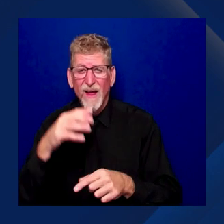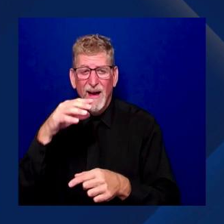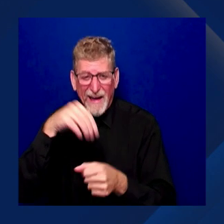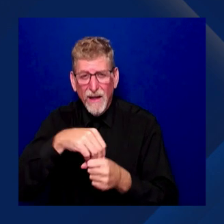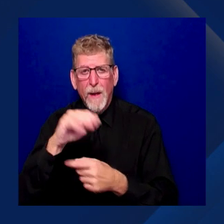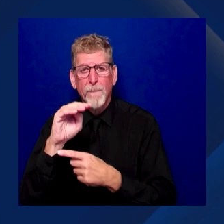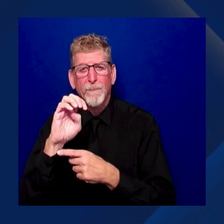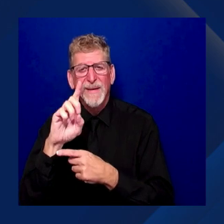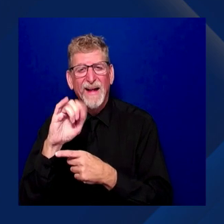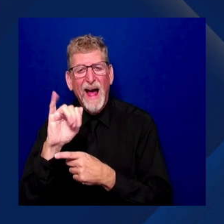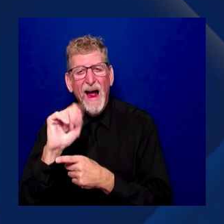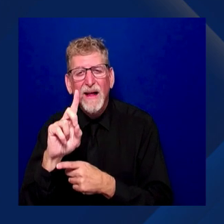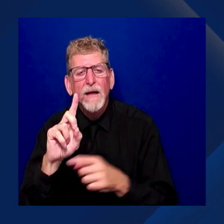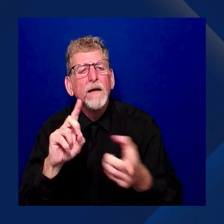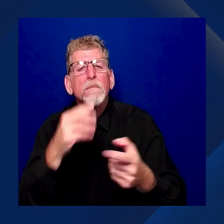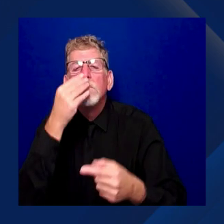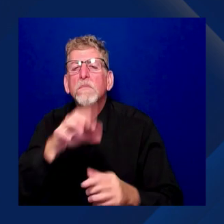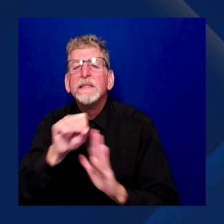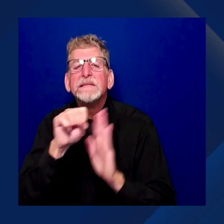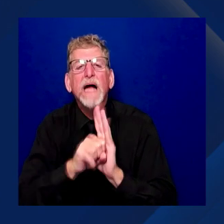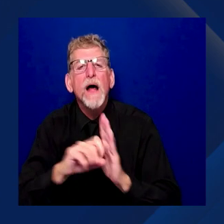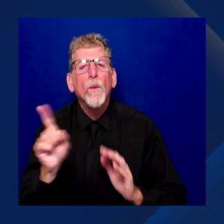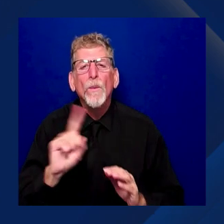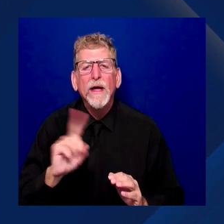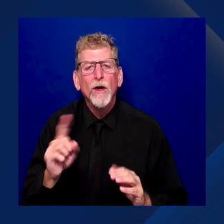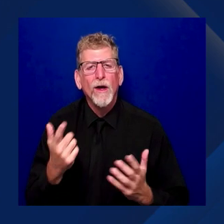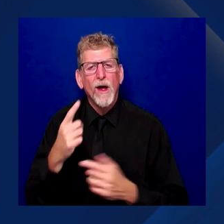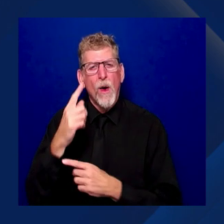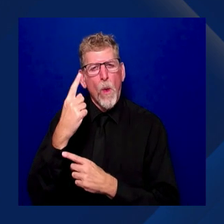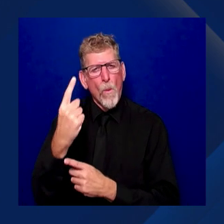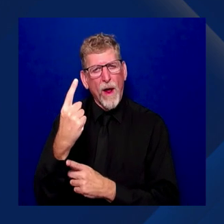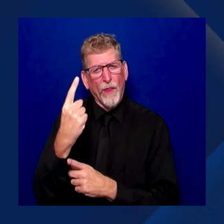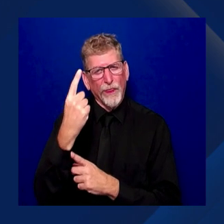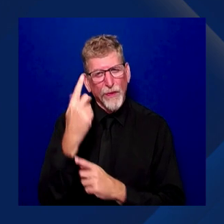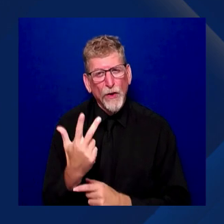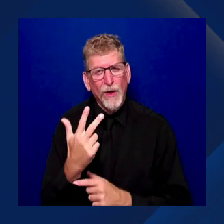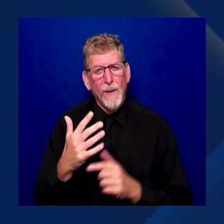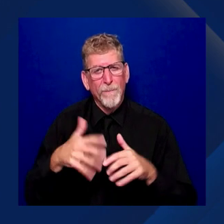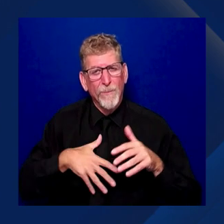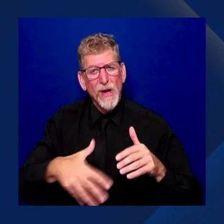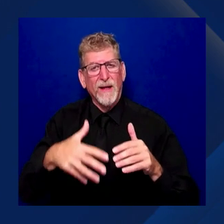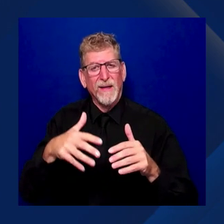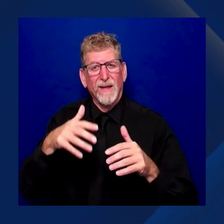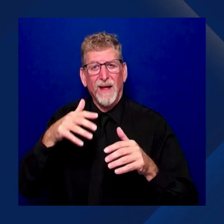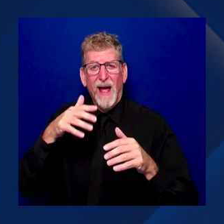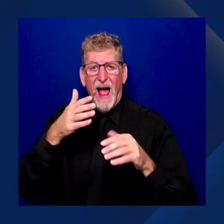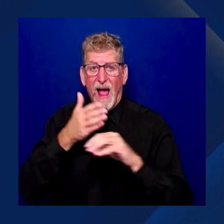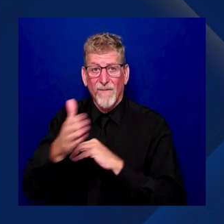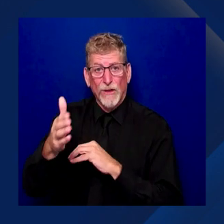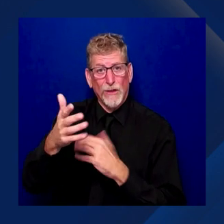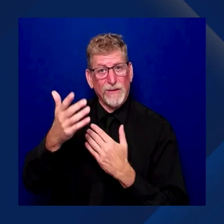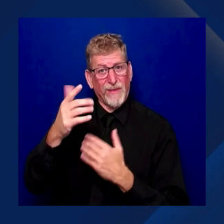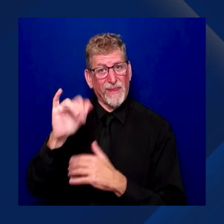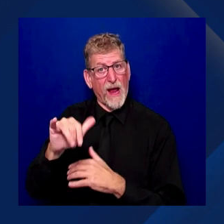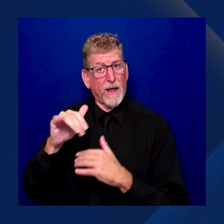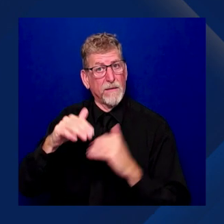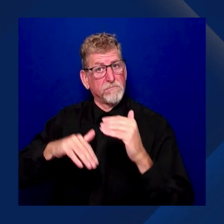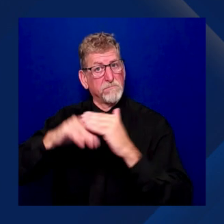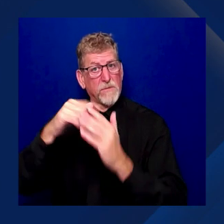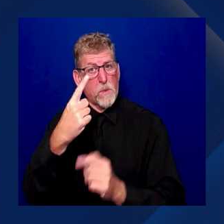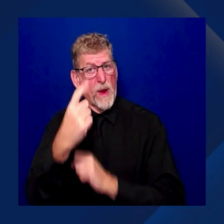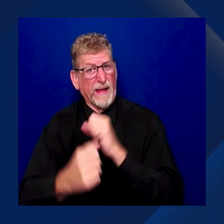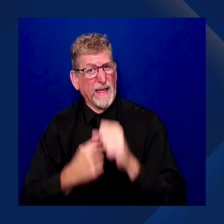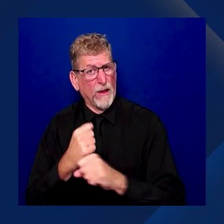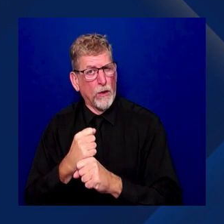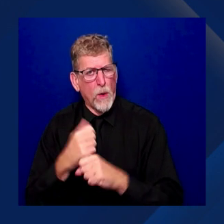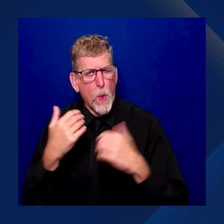complications happen up to 1 year after giving birth, and many of these complications, such as hemorrhaging, are much more common among